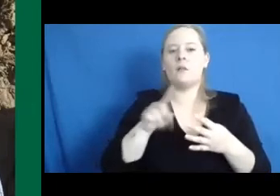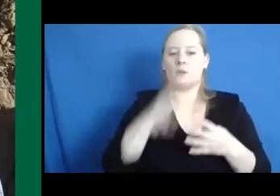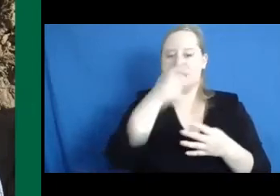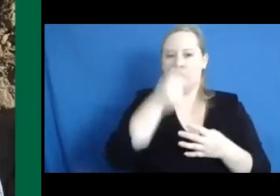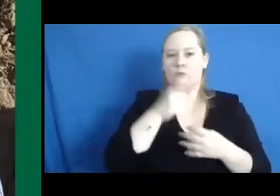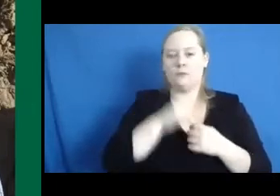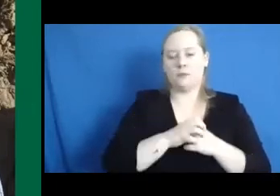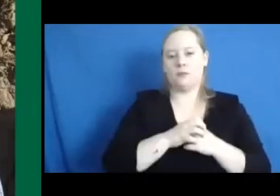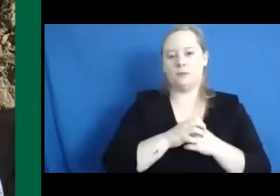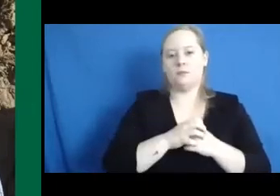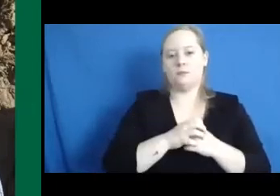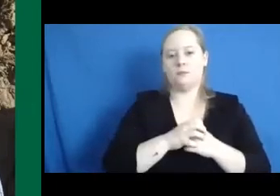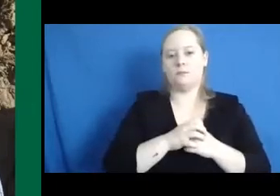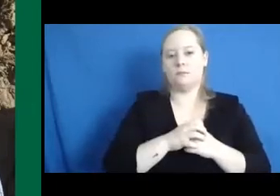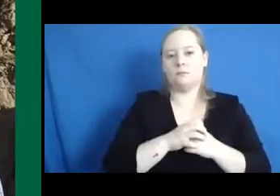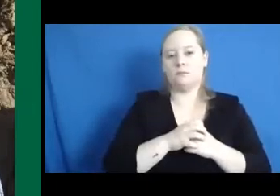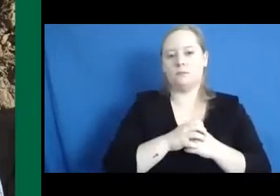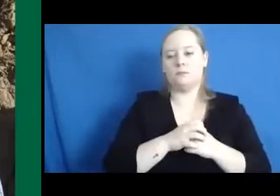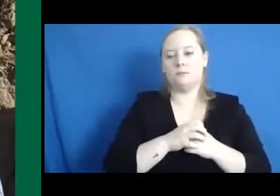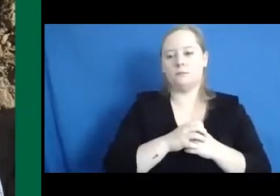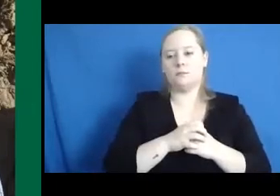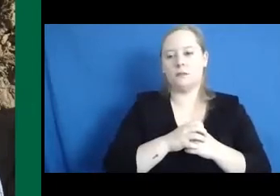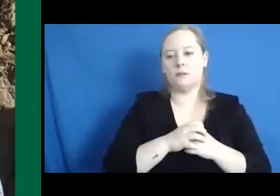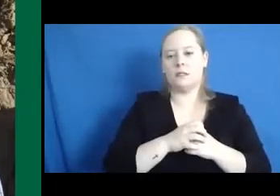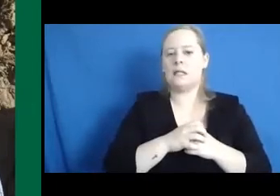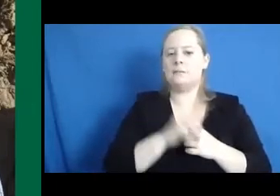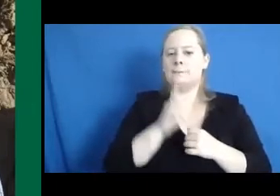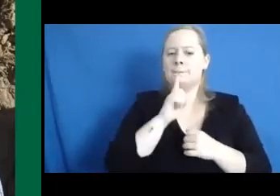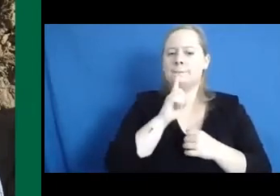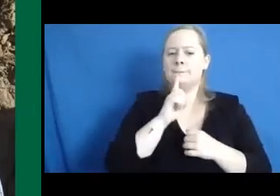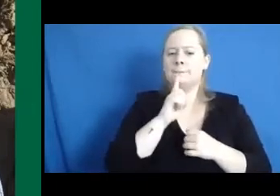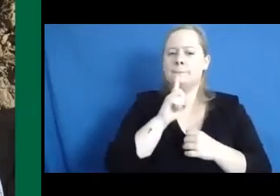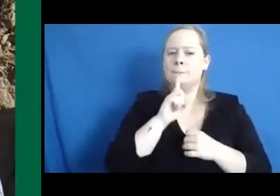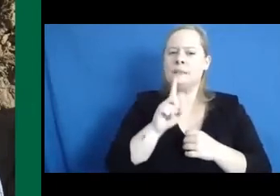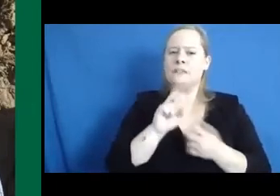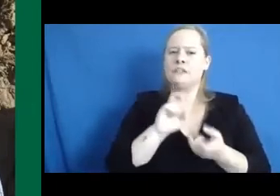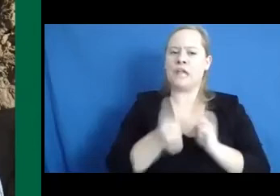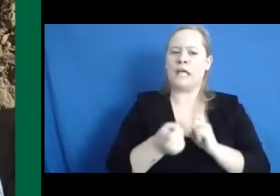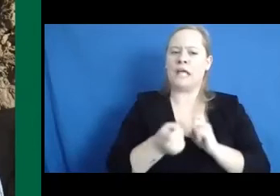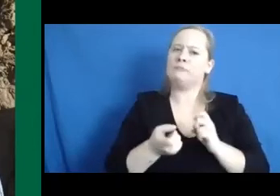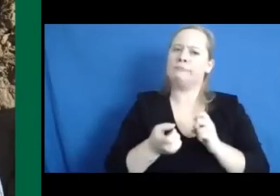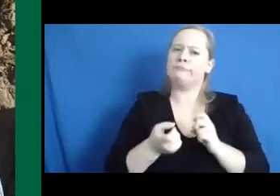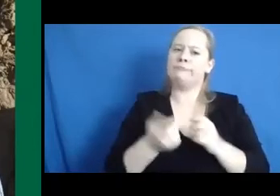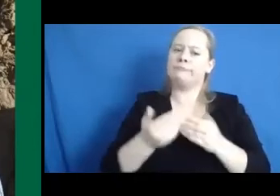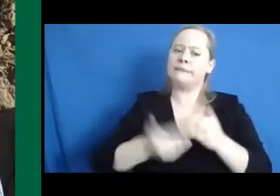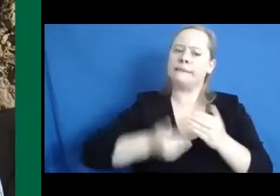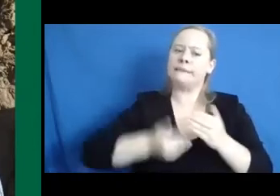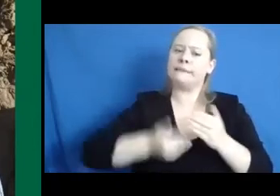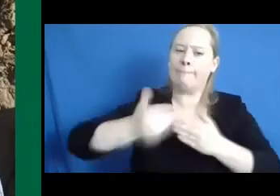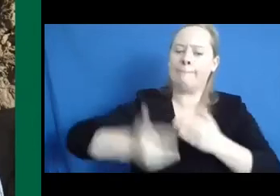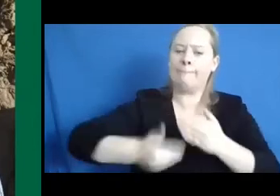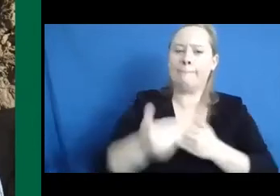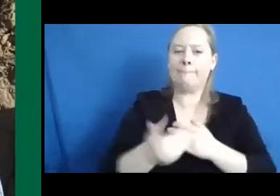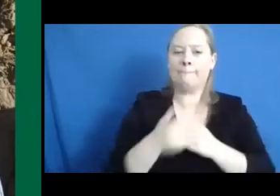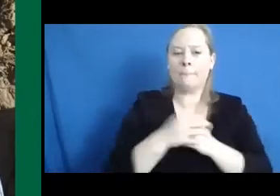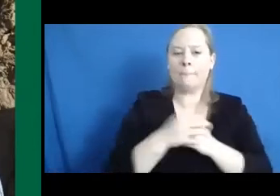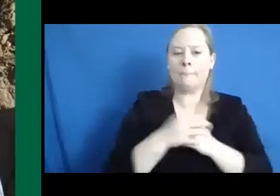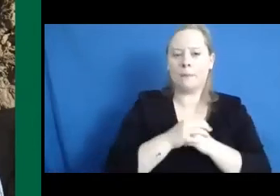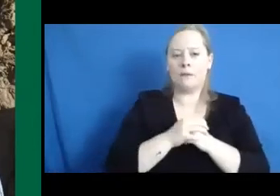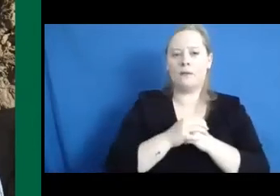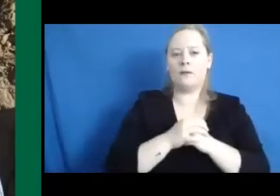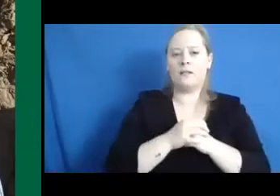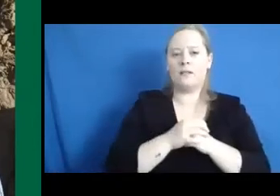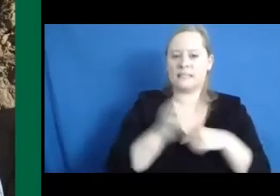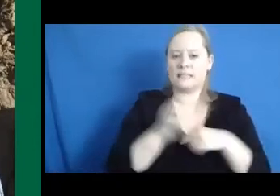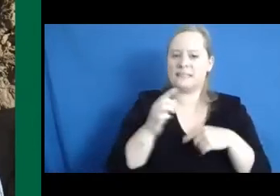and make a definite change as you go up in time. The major elements are variable due to weathering of